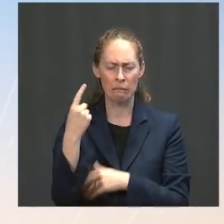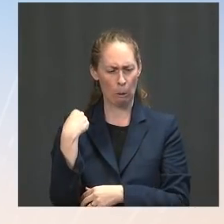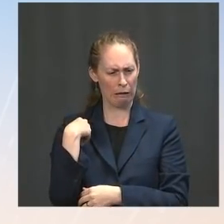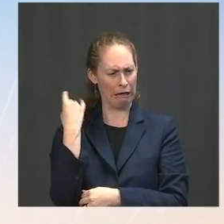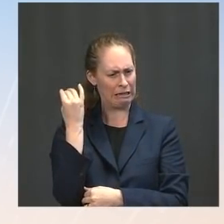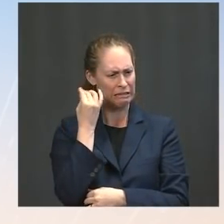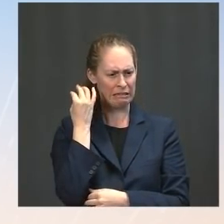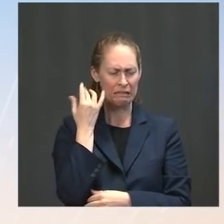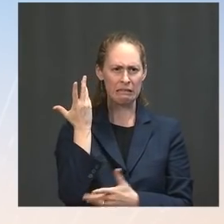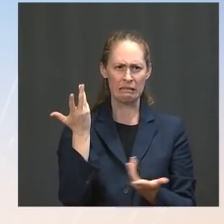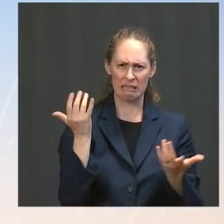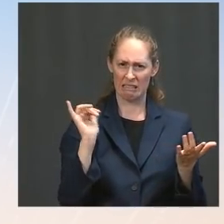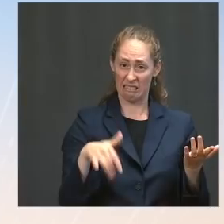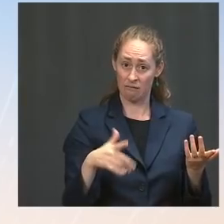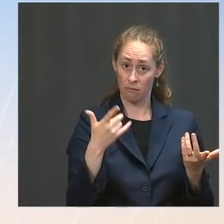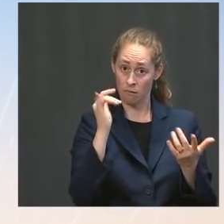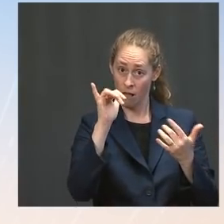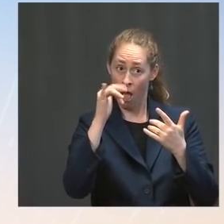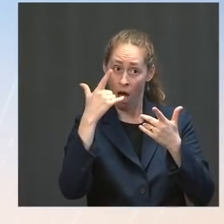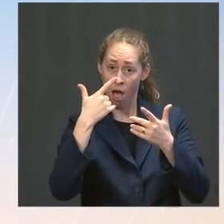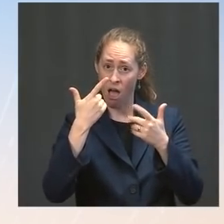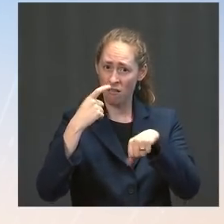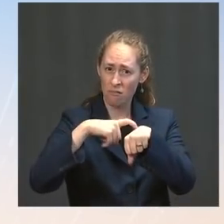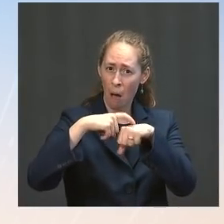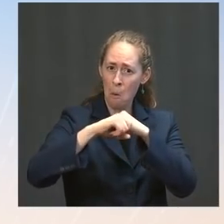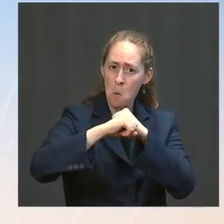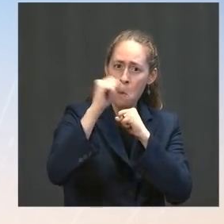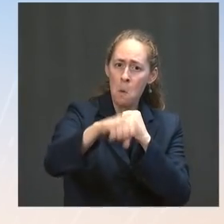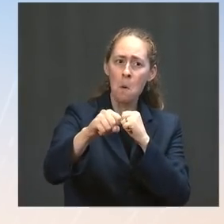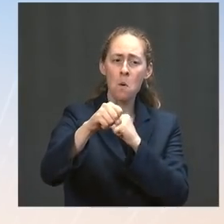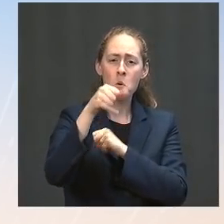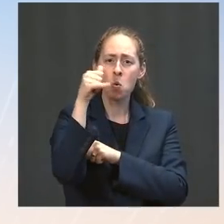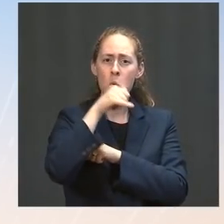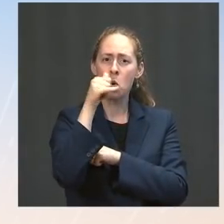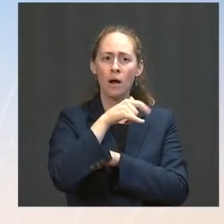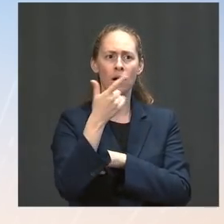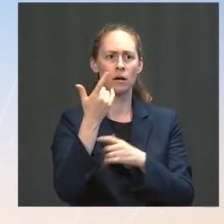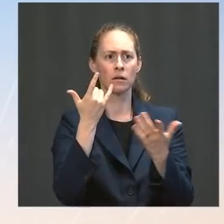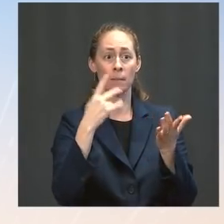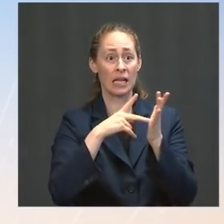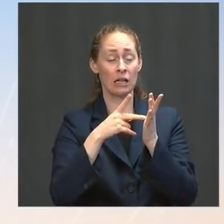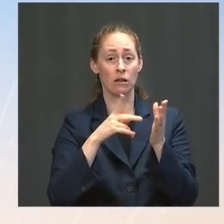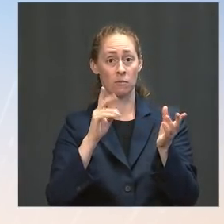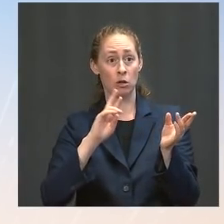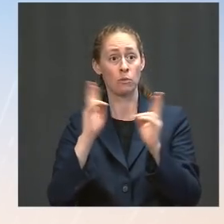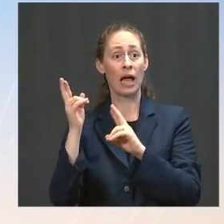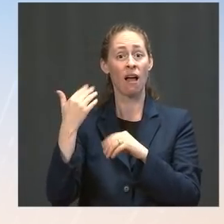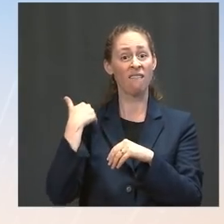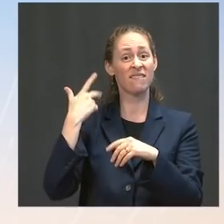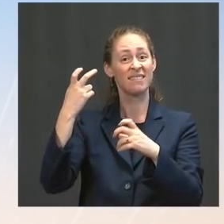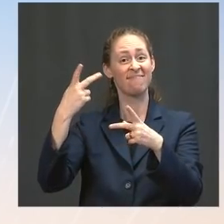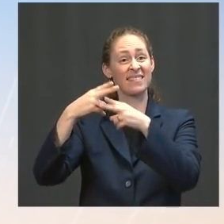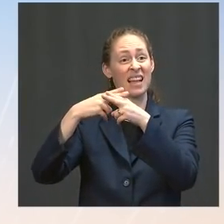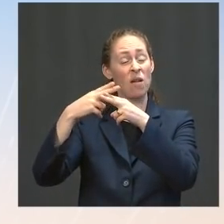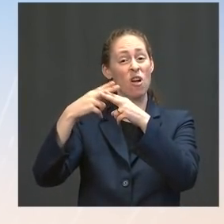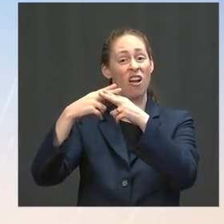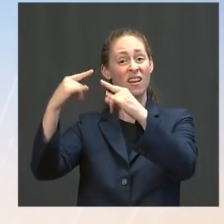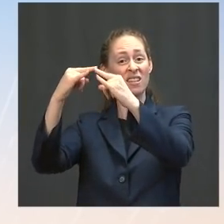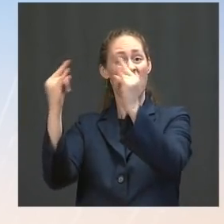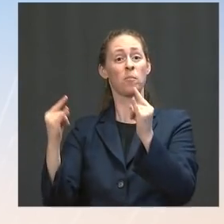Well, I know that our Secretary of State spoke to this just a few minutes ago. But what I can reiterate or add to, I suppose,